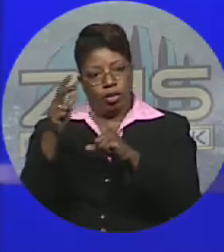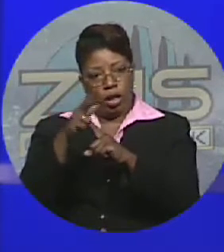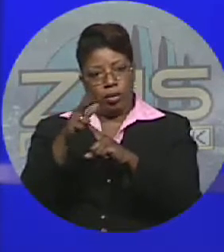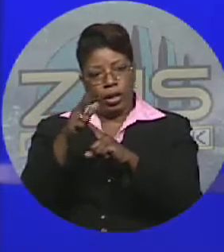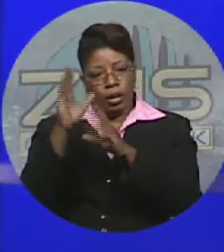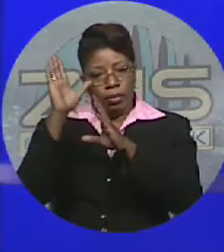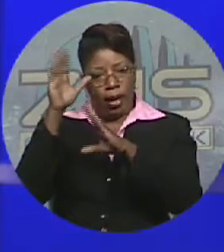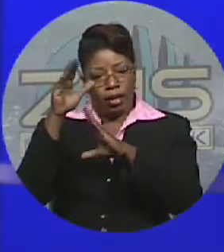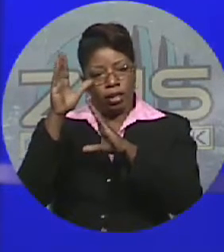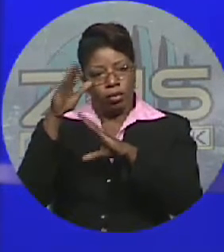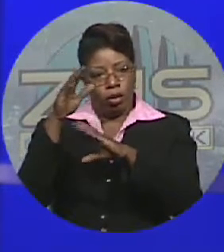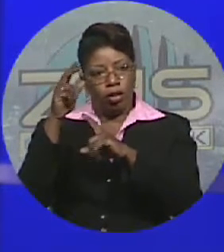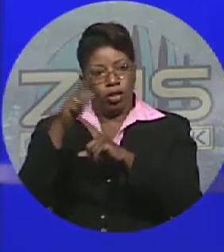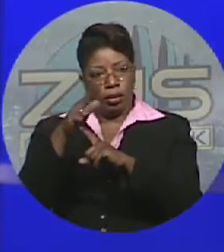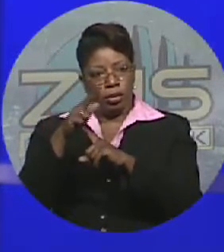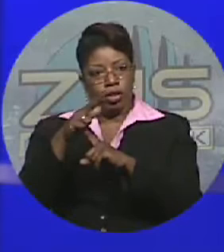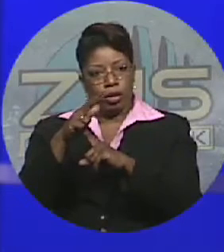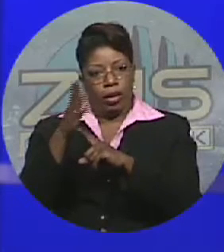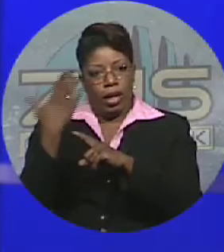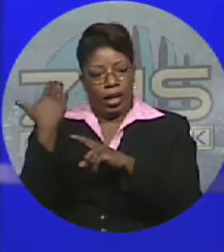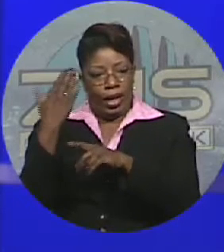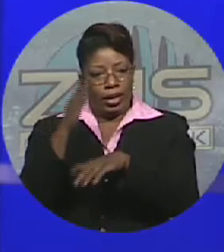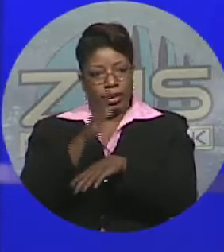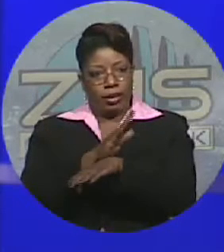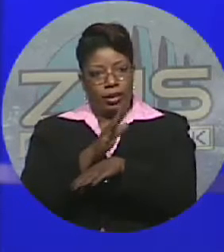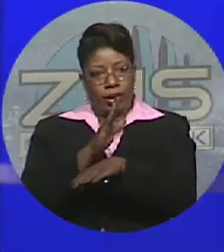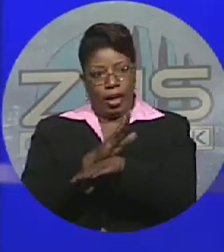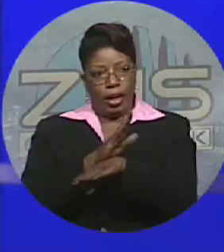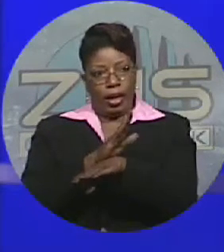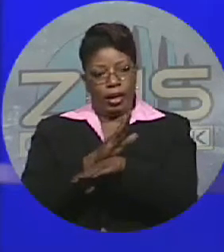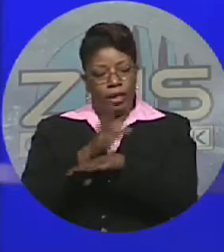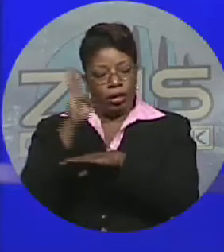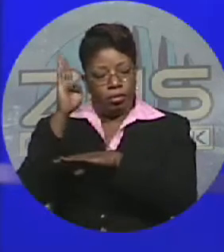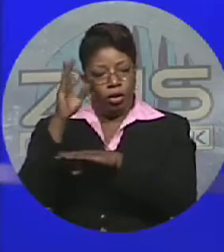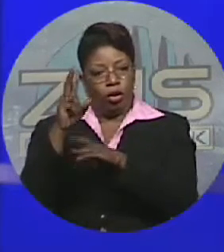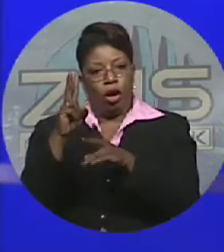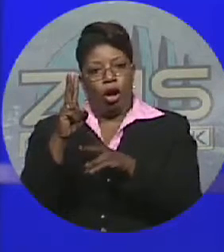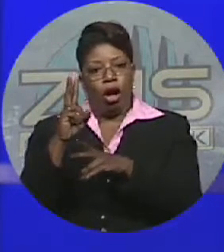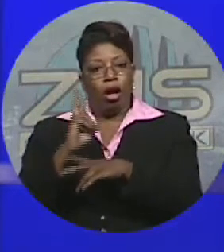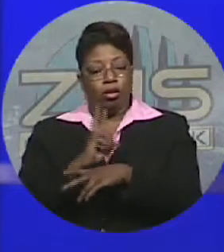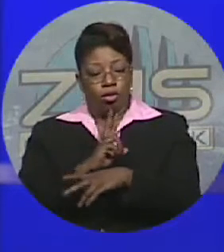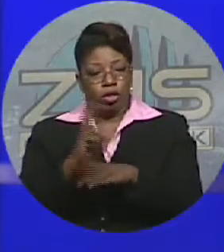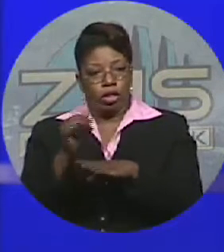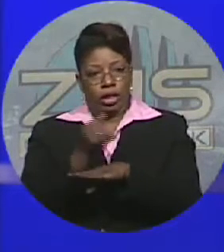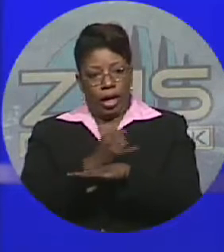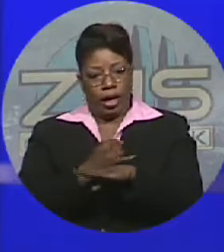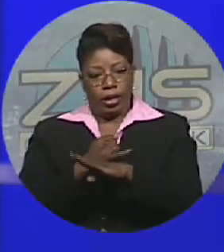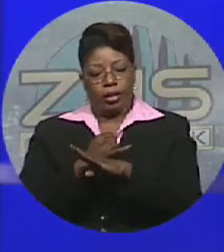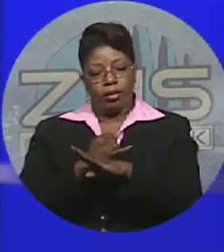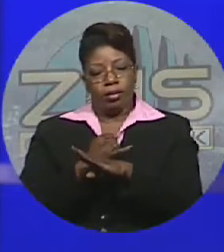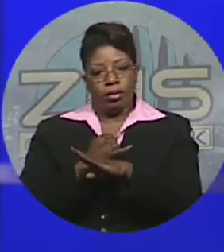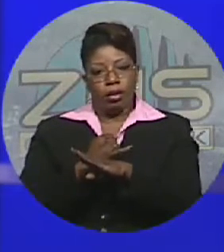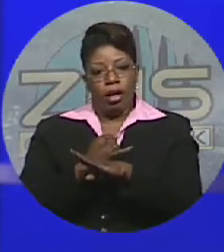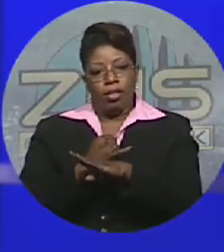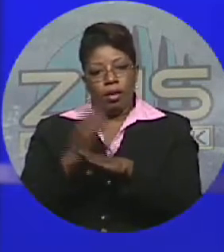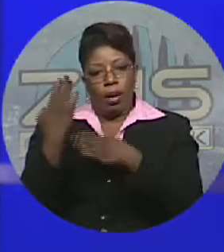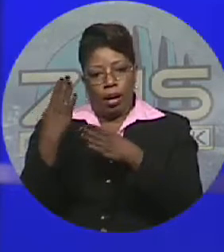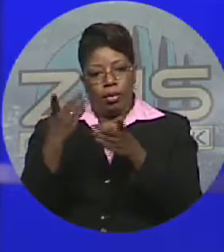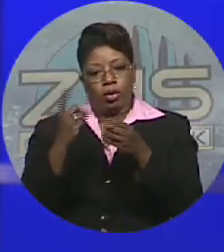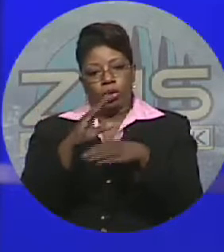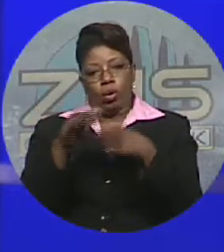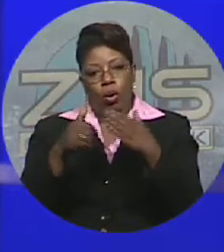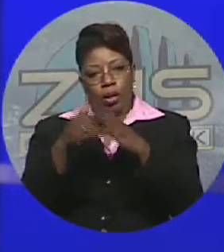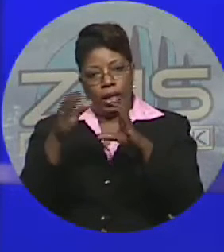Caribbean Basketball Championships. Last night in the British Virgin Islands, the Bahamas gave it all they had, but came out on the losing end